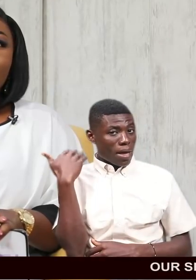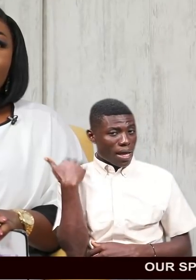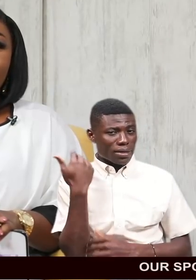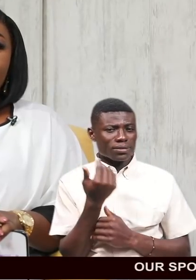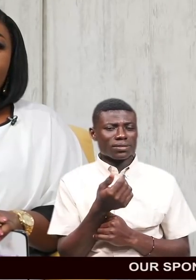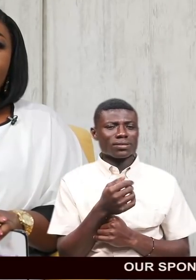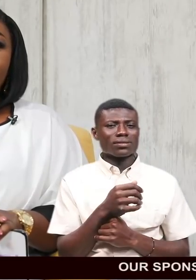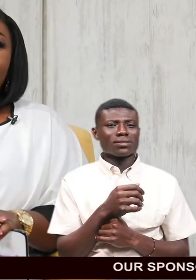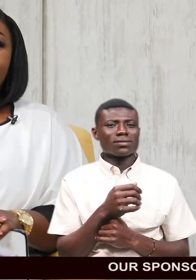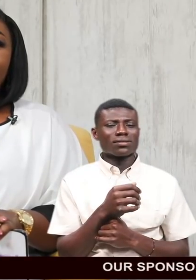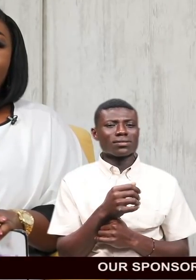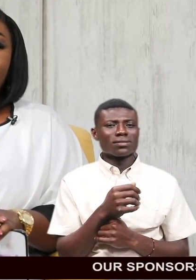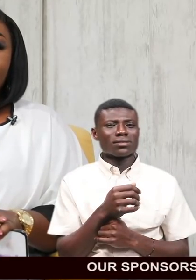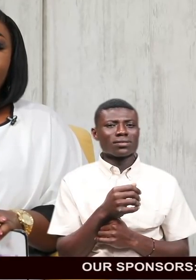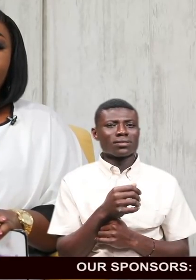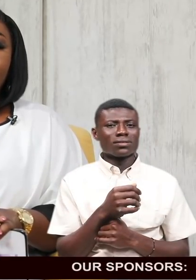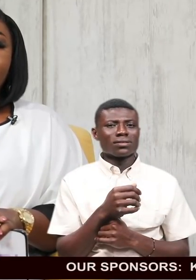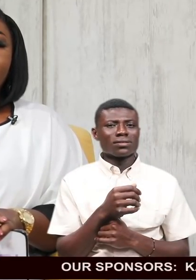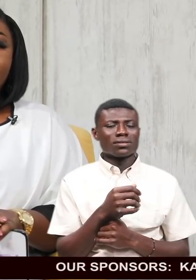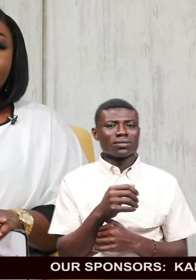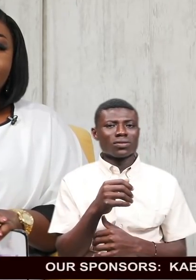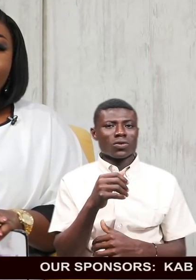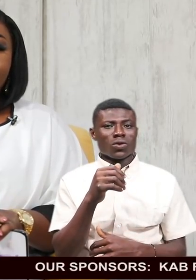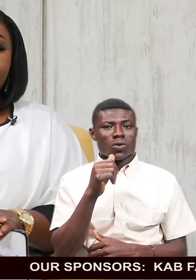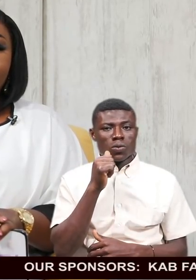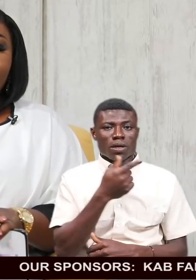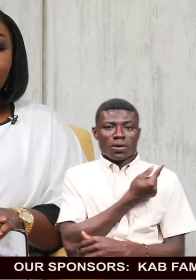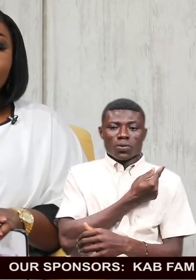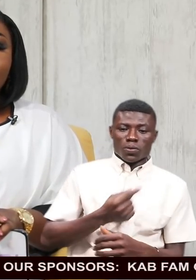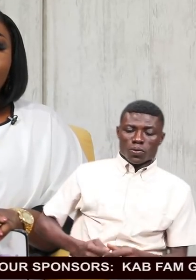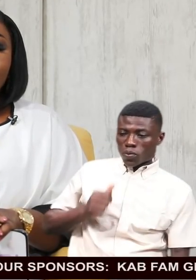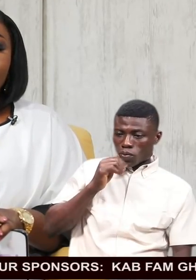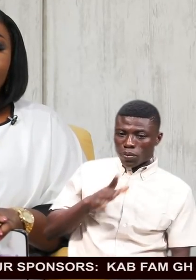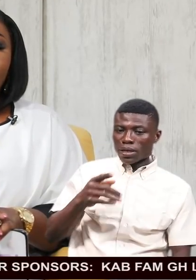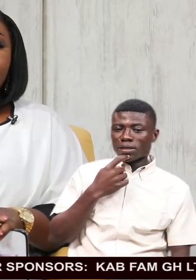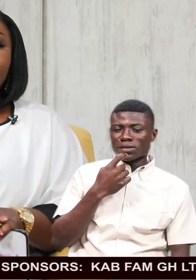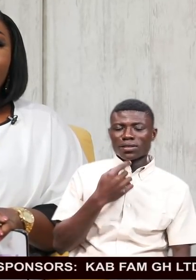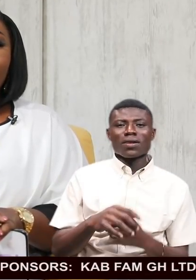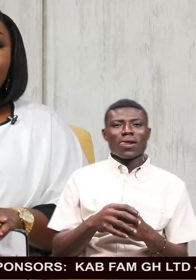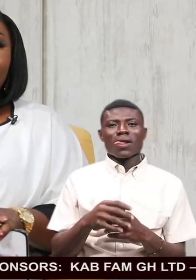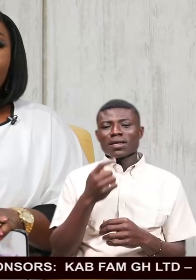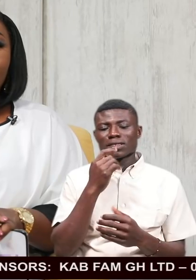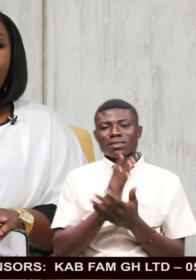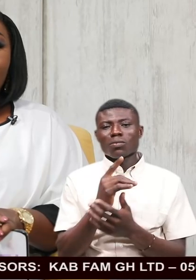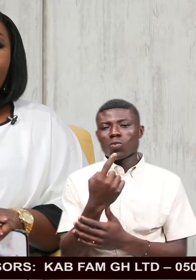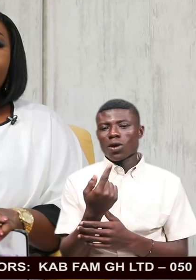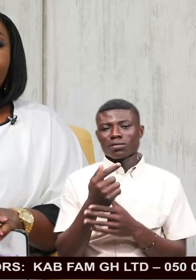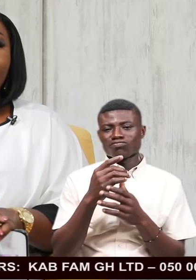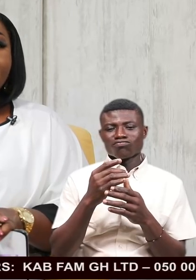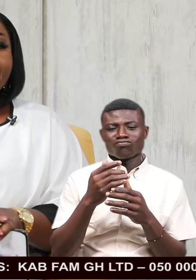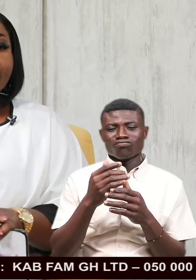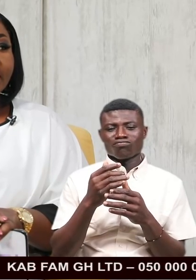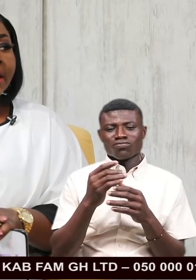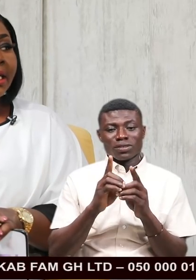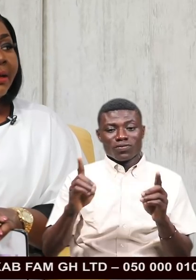ye a trusso him a trusso net the same, and no say. Obi agya ware amane